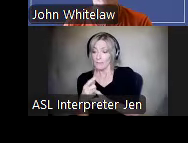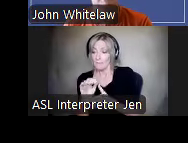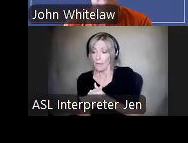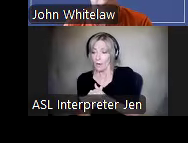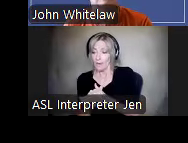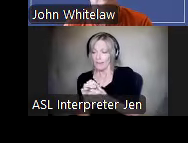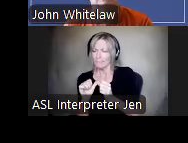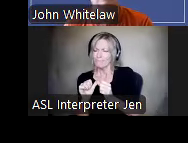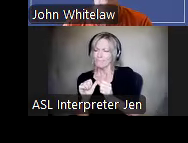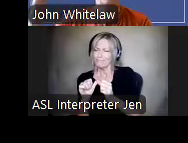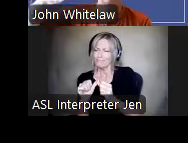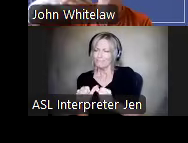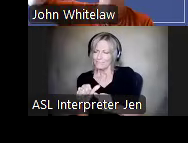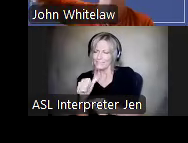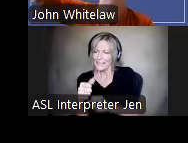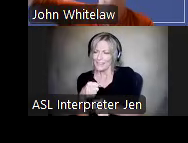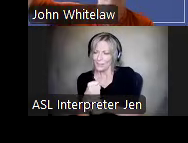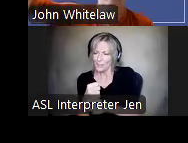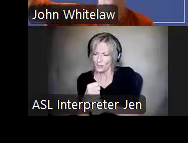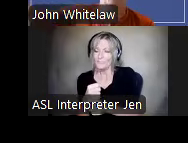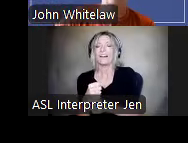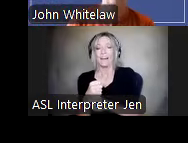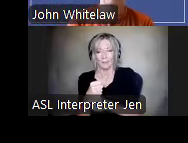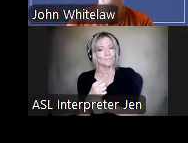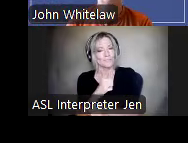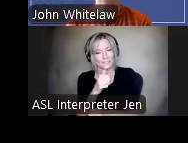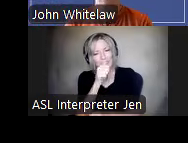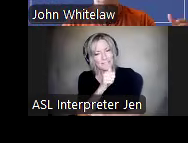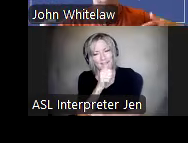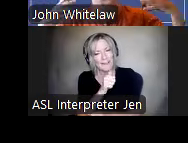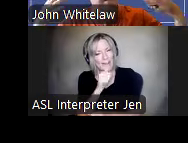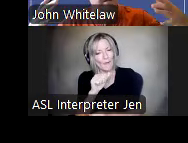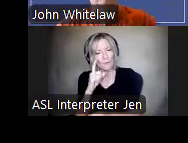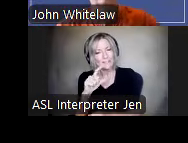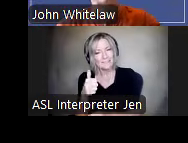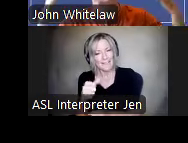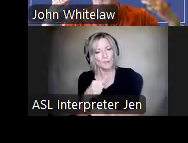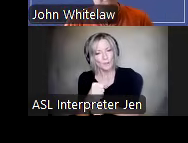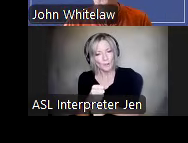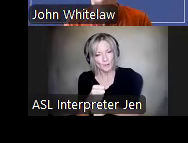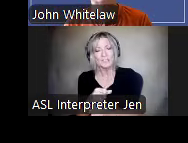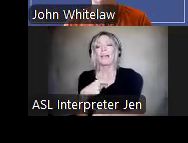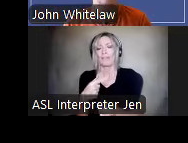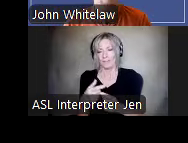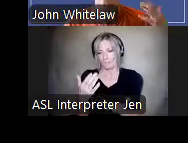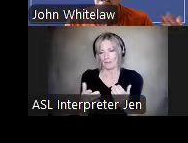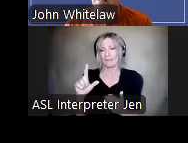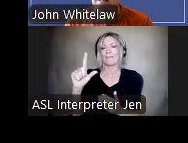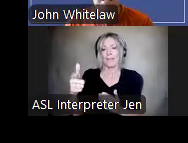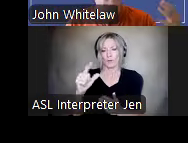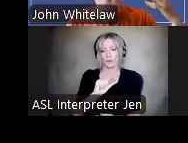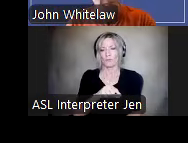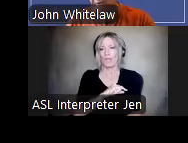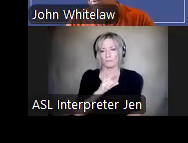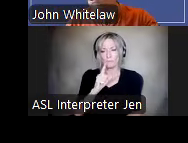the 10 so that you might be eligible down the road for these benefits. I mean, it's a 10-year minimum, and 9